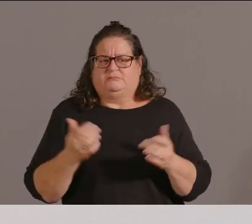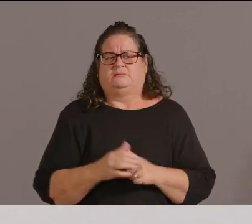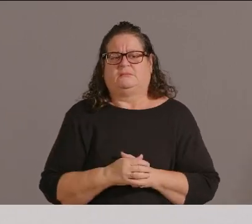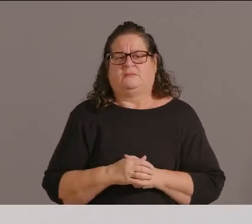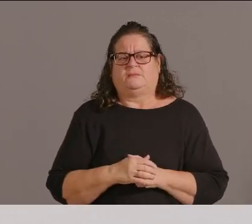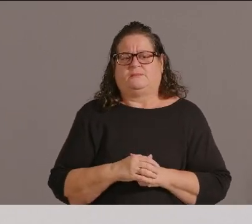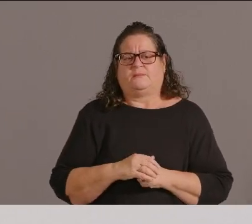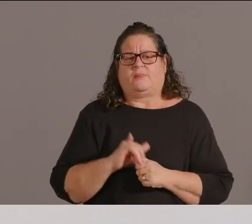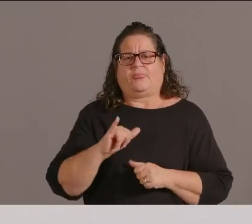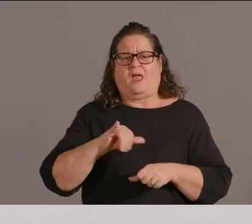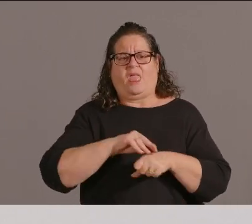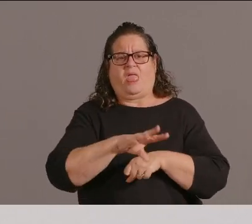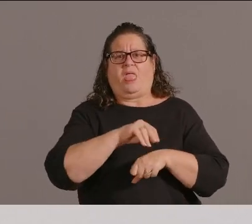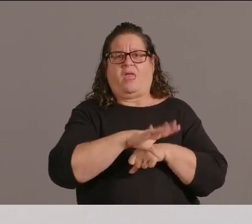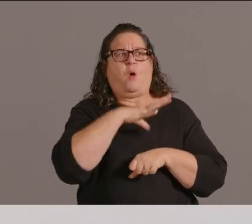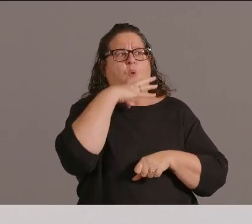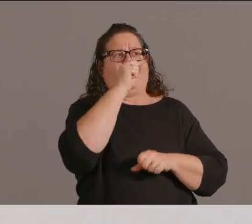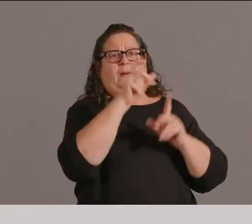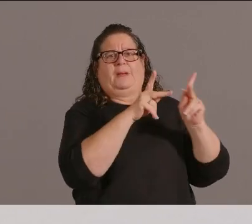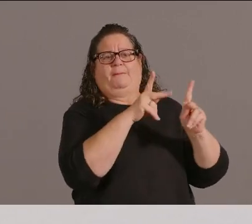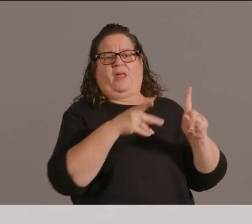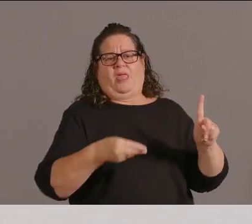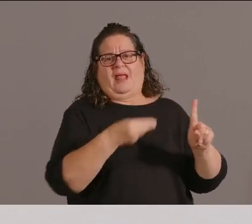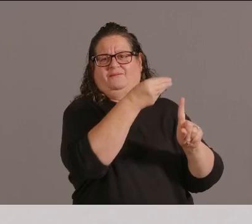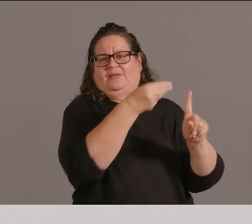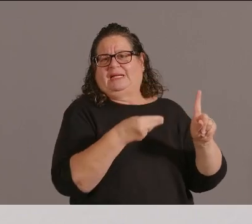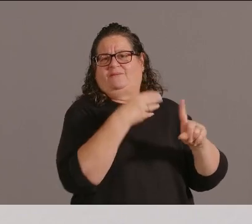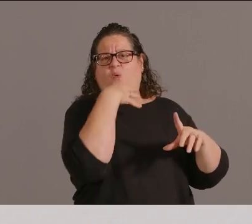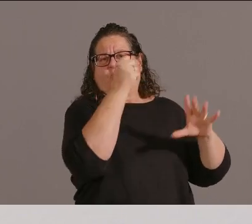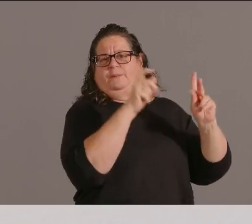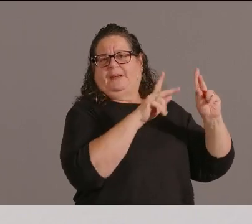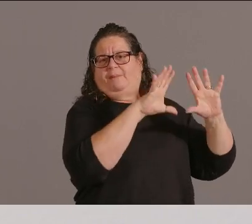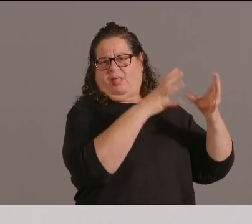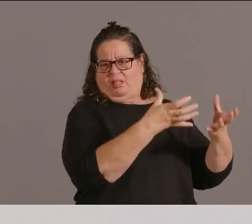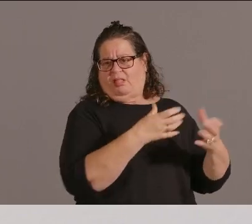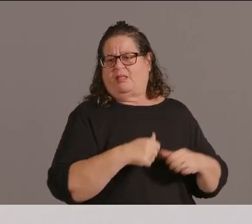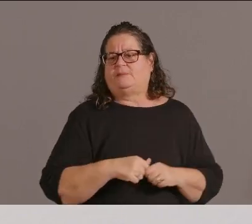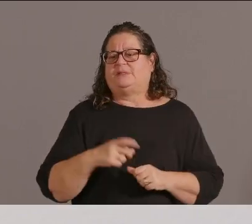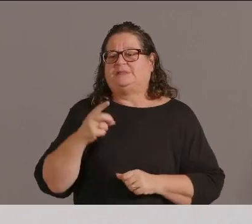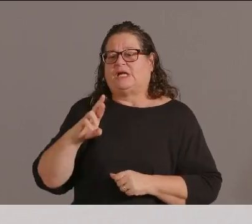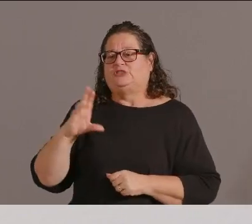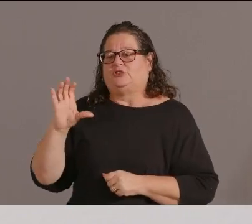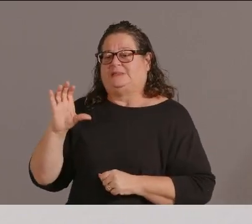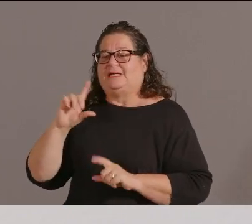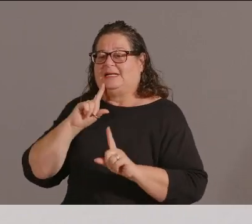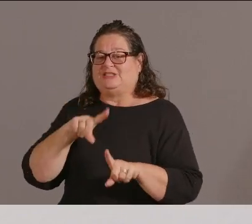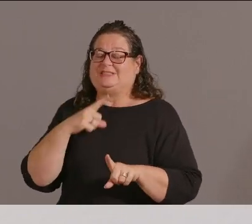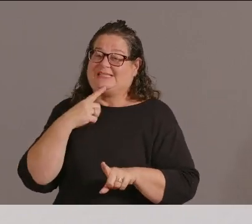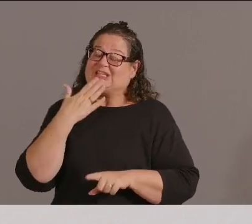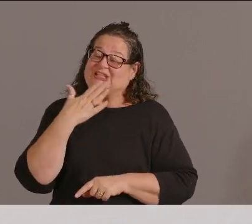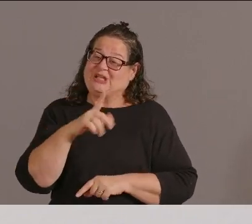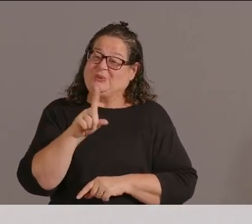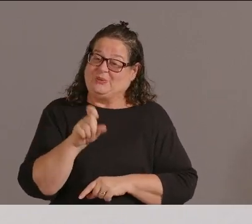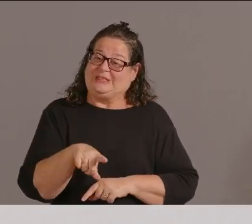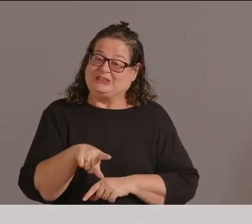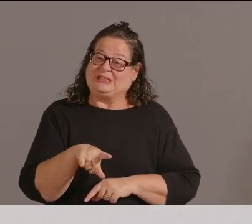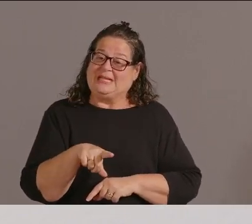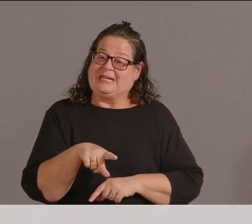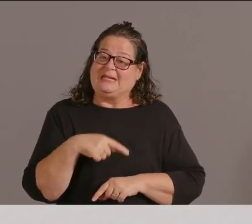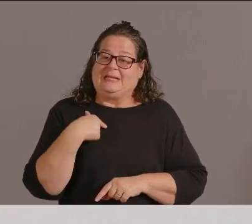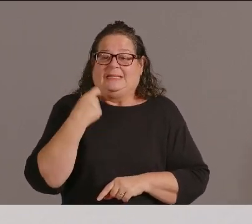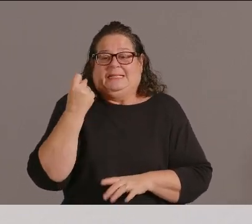groups and putting them in the hospital. And so that's a great question. As we've got that limited resource, you really look